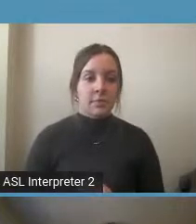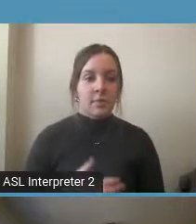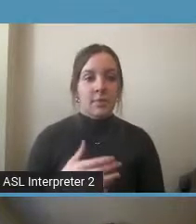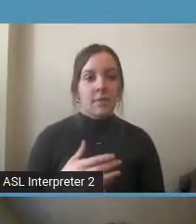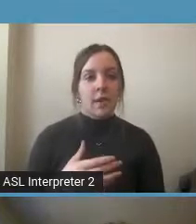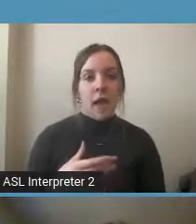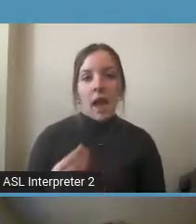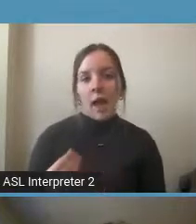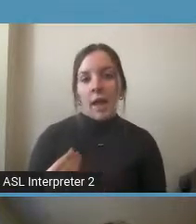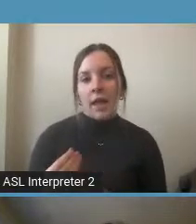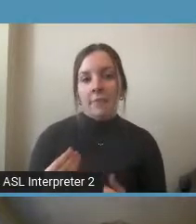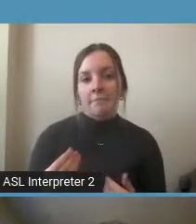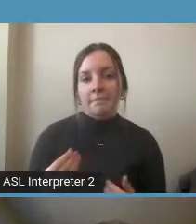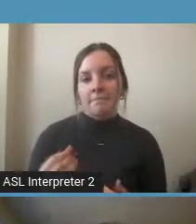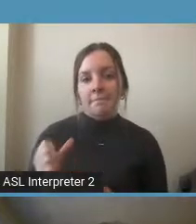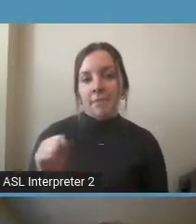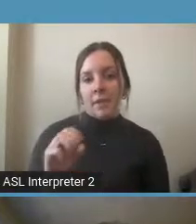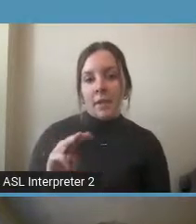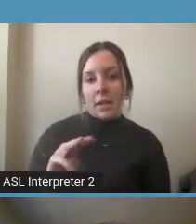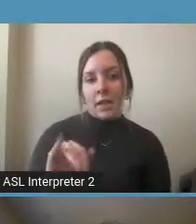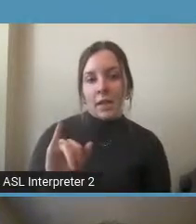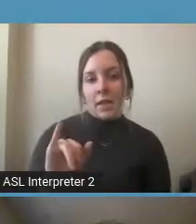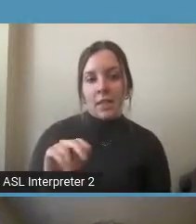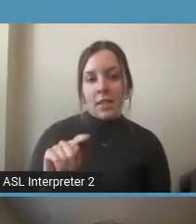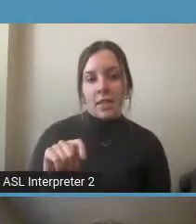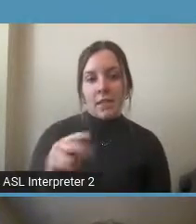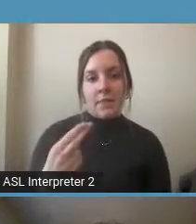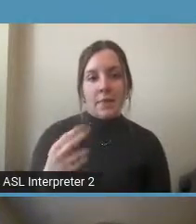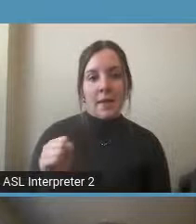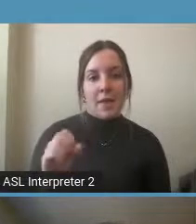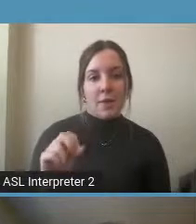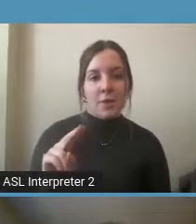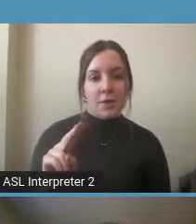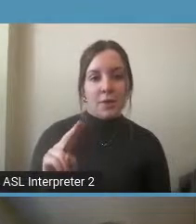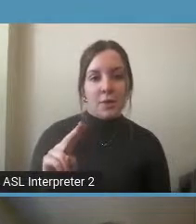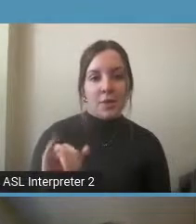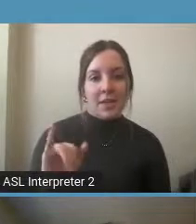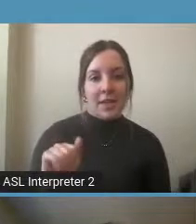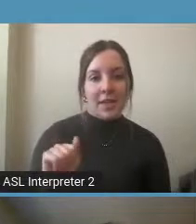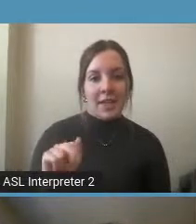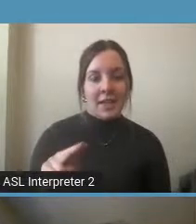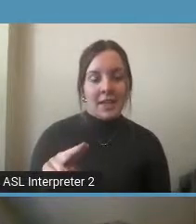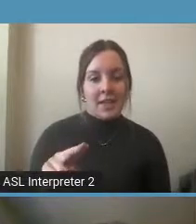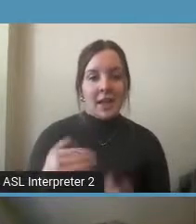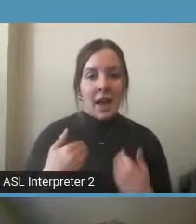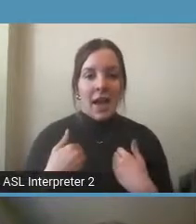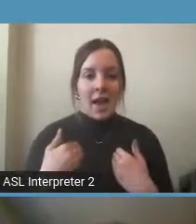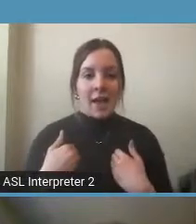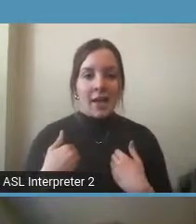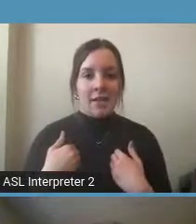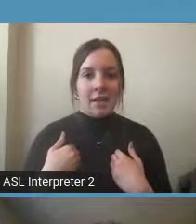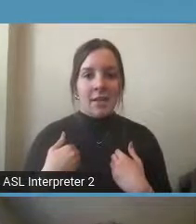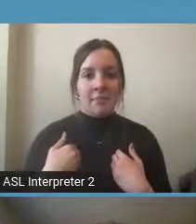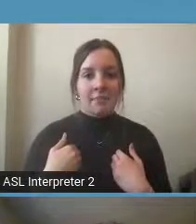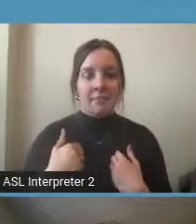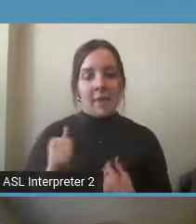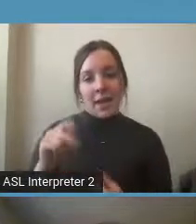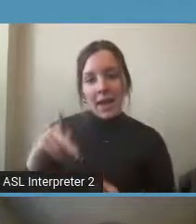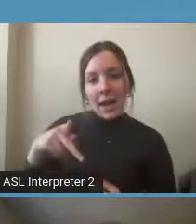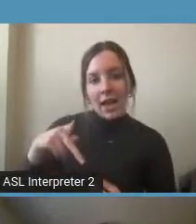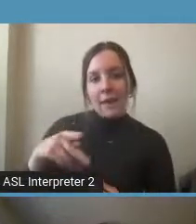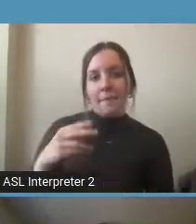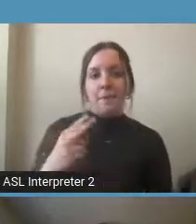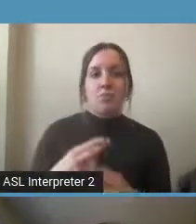also, the Smithsonian has its own app, which is the Voyager app. And